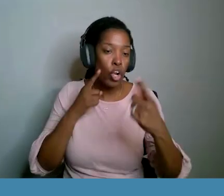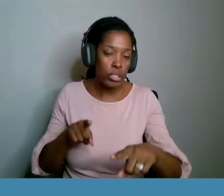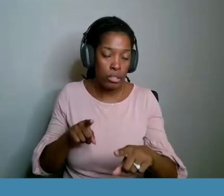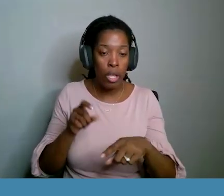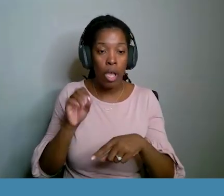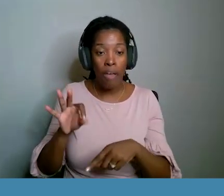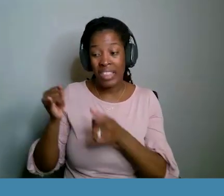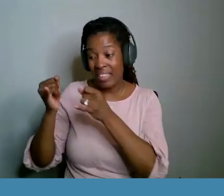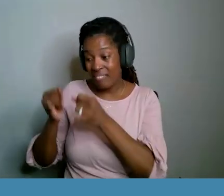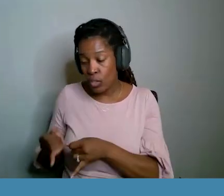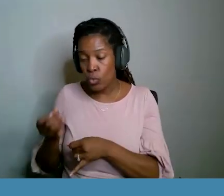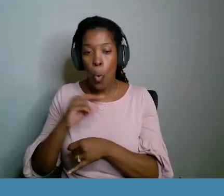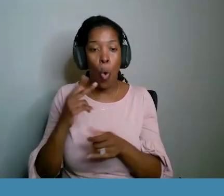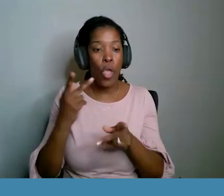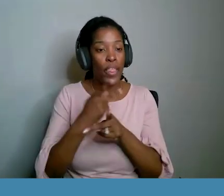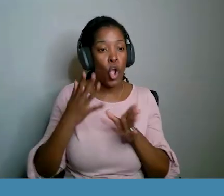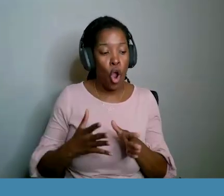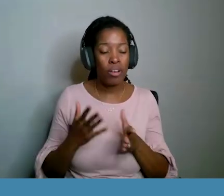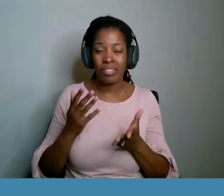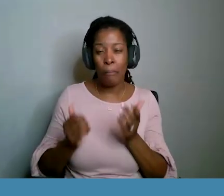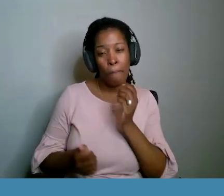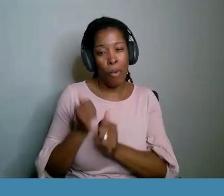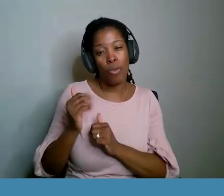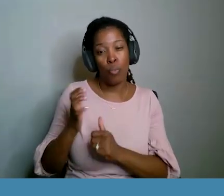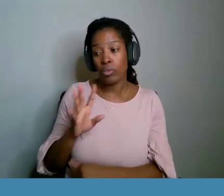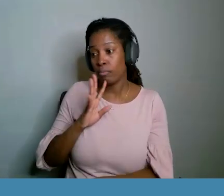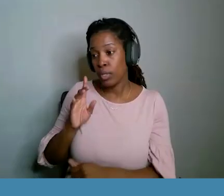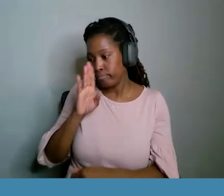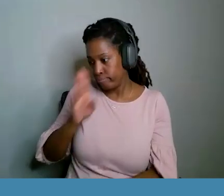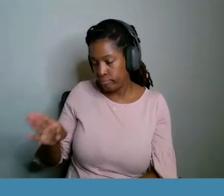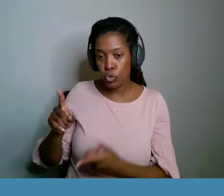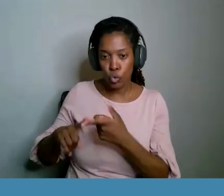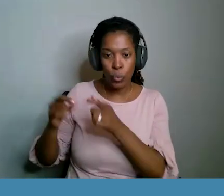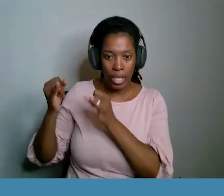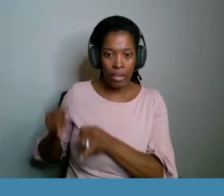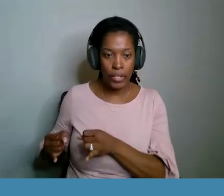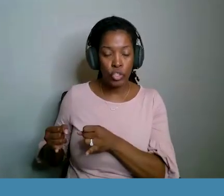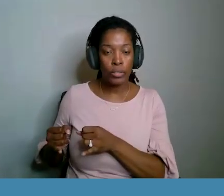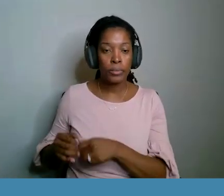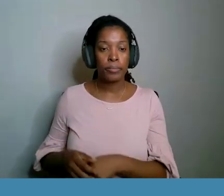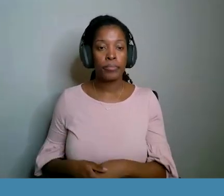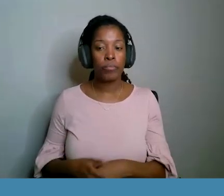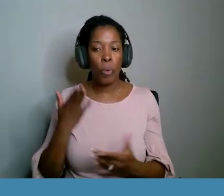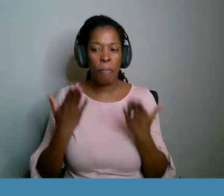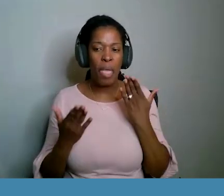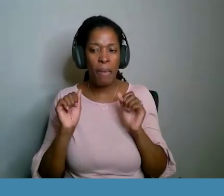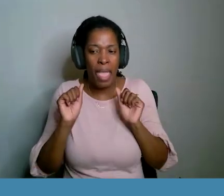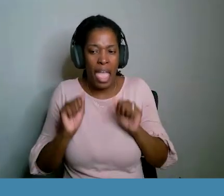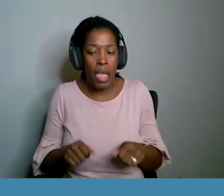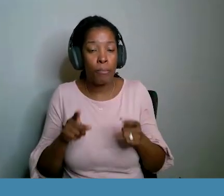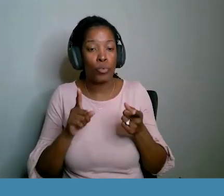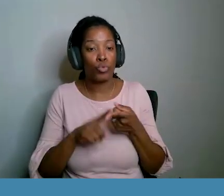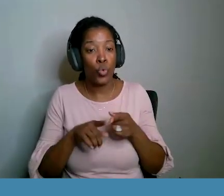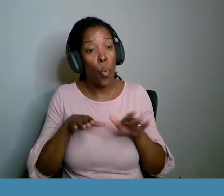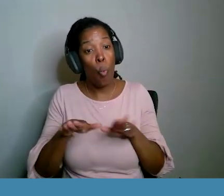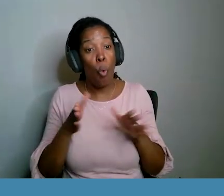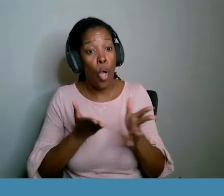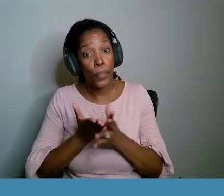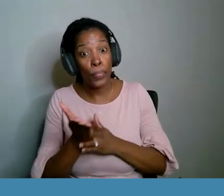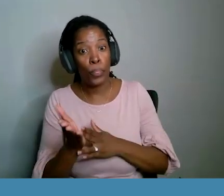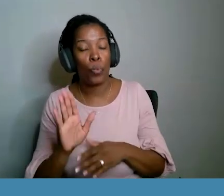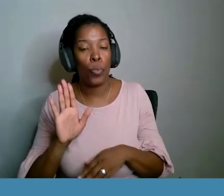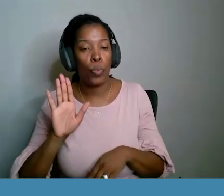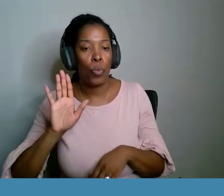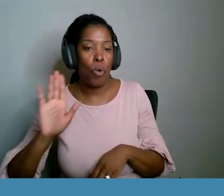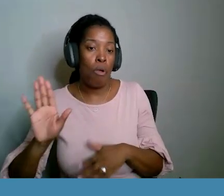likely we want to speak with the individual directly, the youth. But we might be able to walk them through their options and